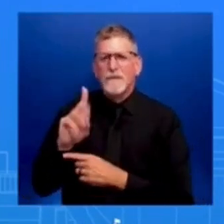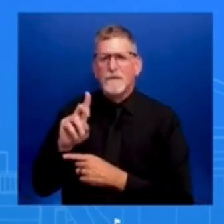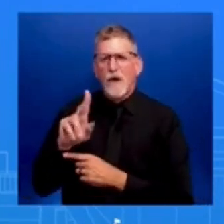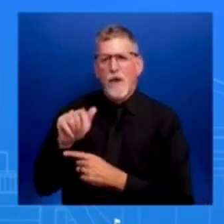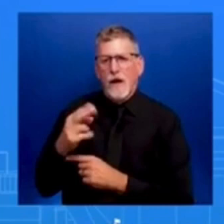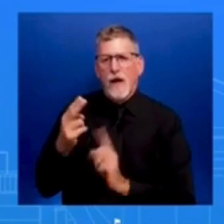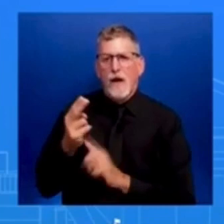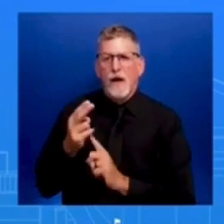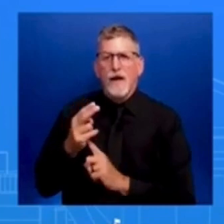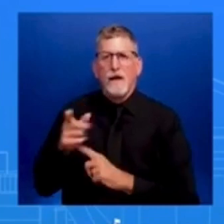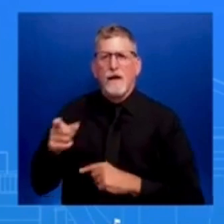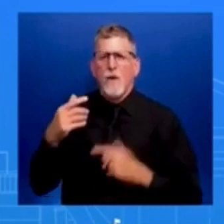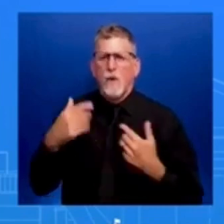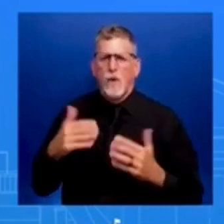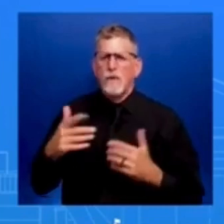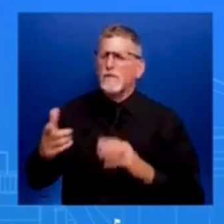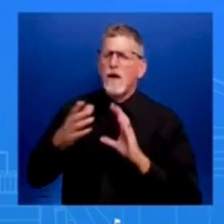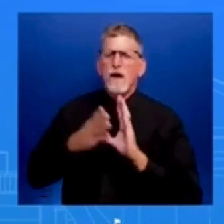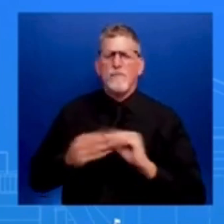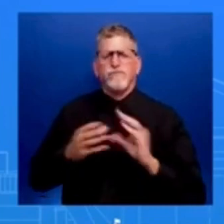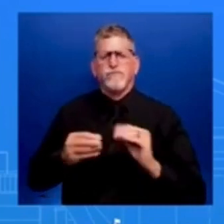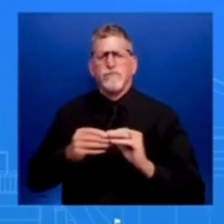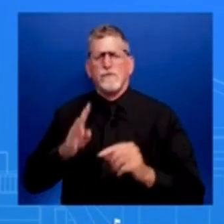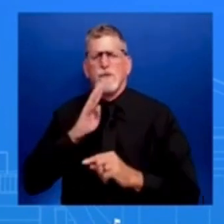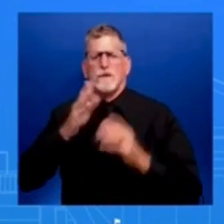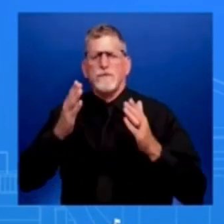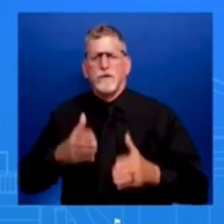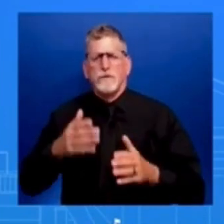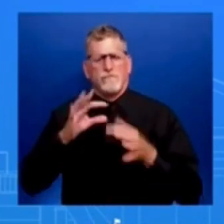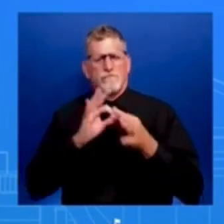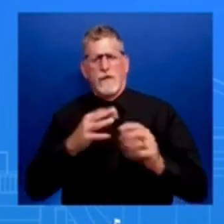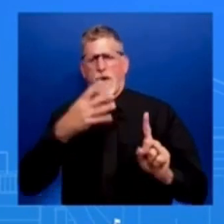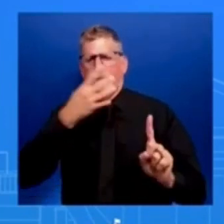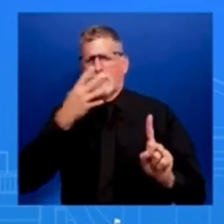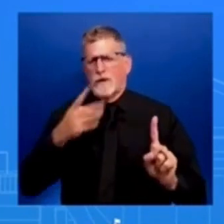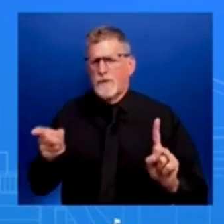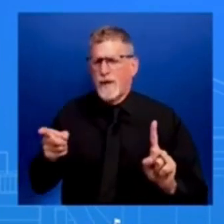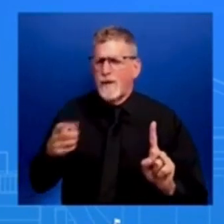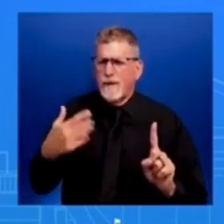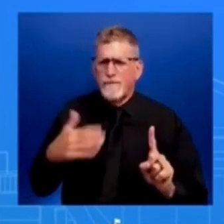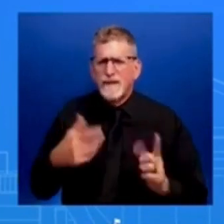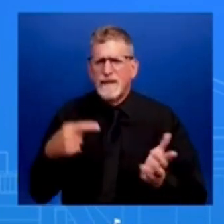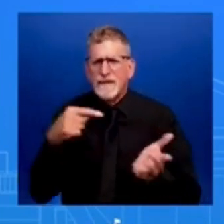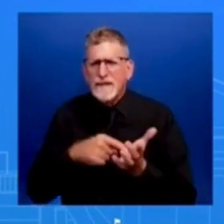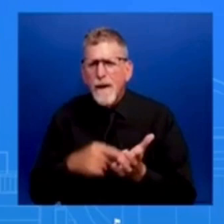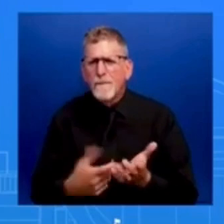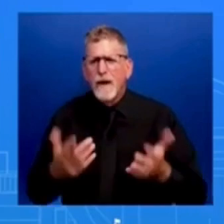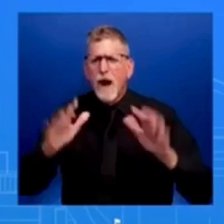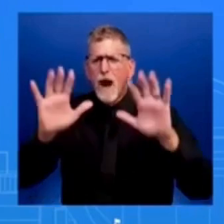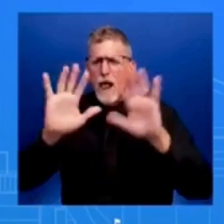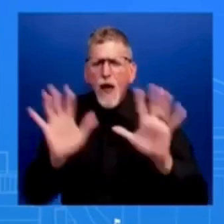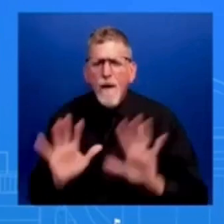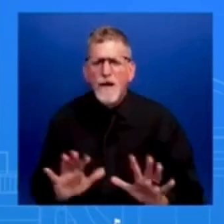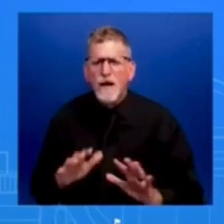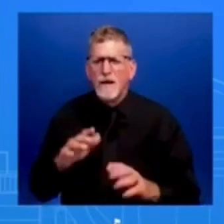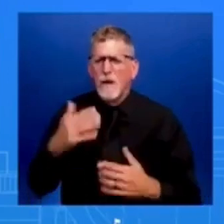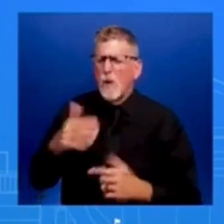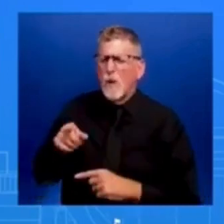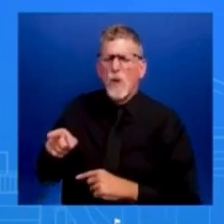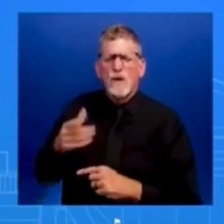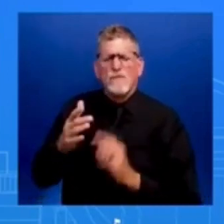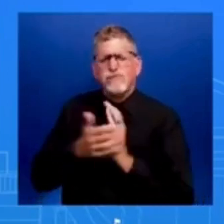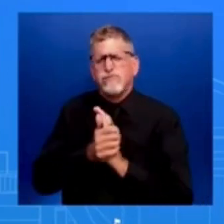in immigration, student debt, climate, and more. Abdullah, we know you're going to do great things and amazing things. I think you are going to be